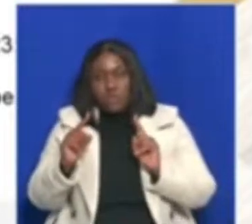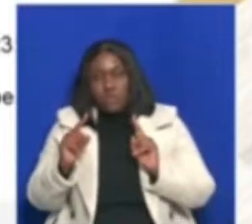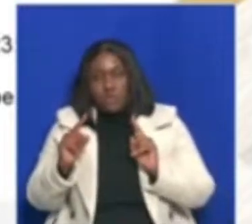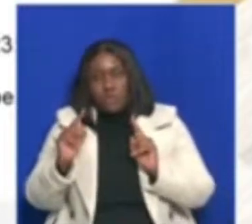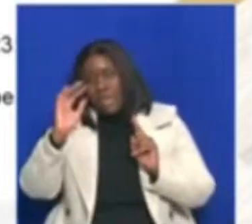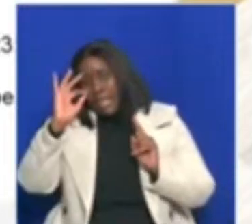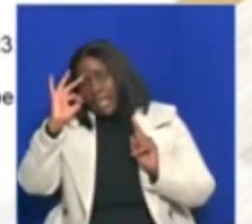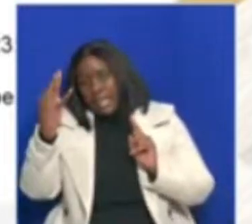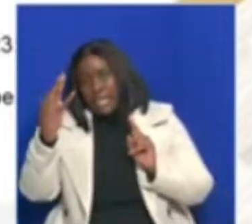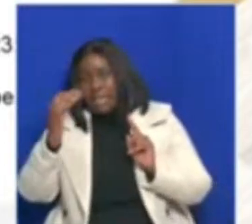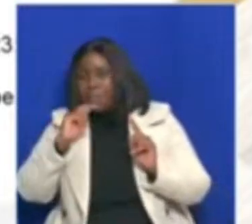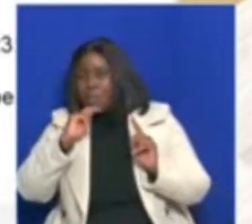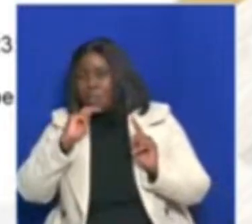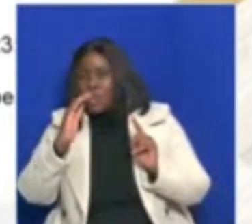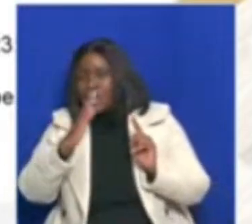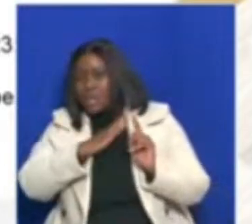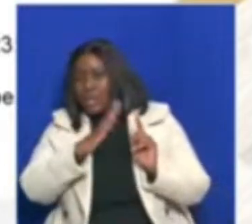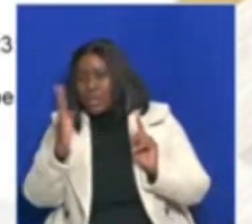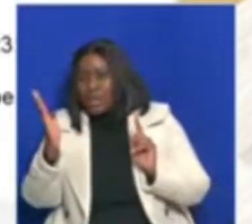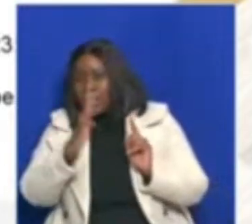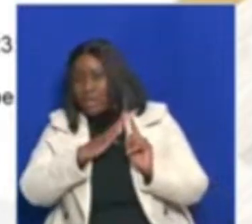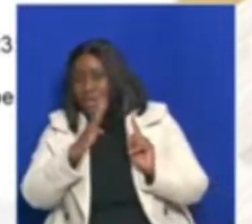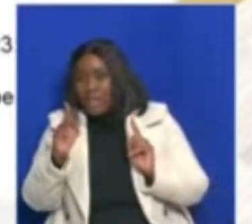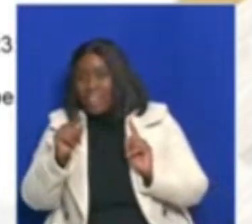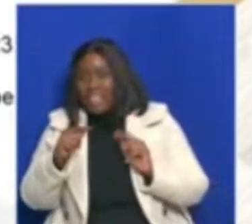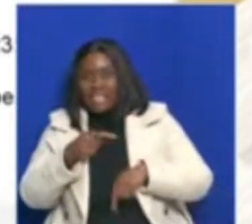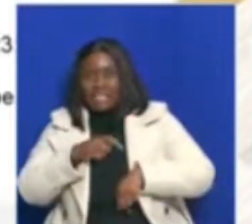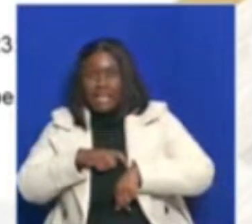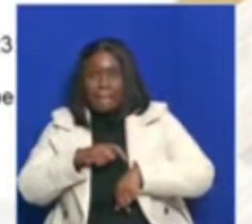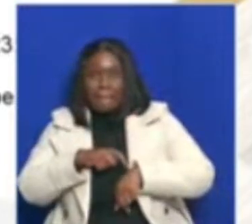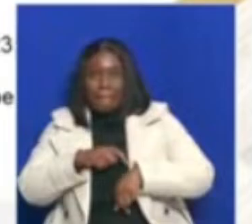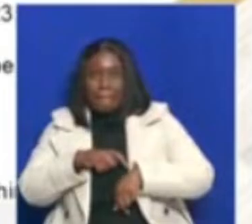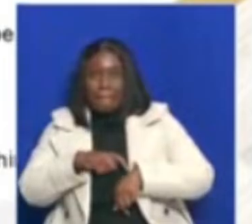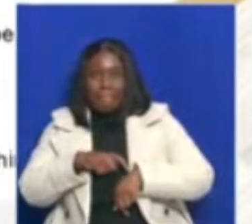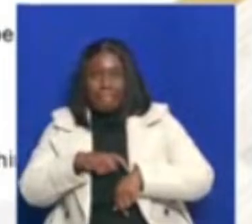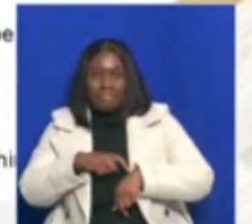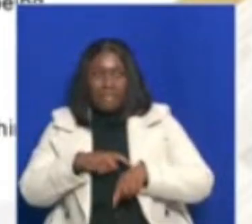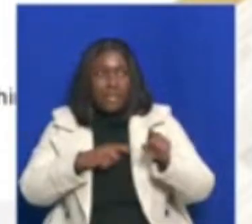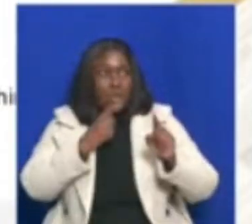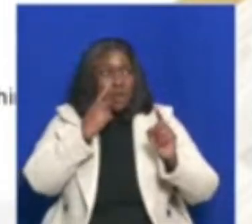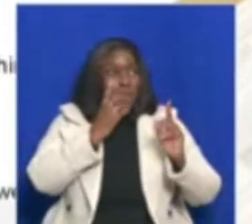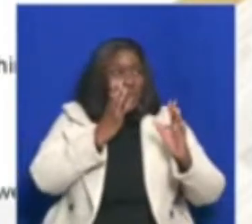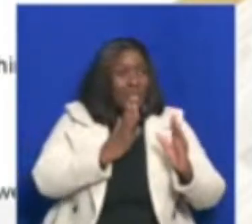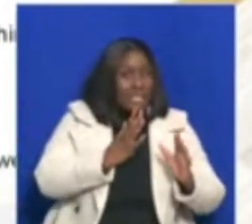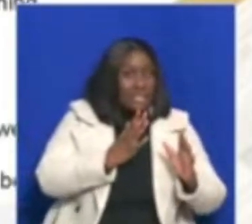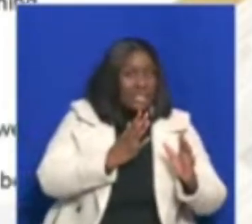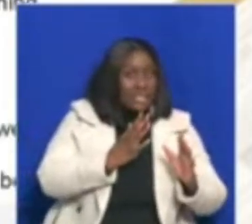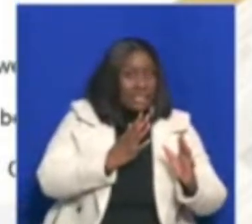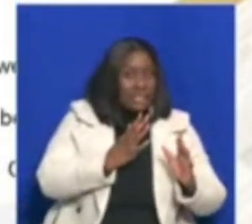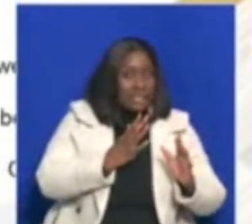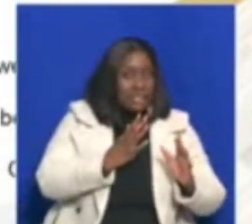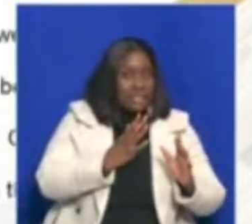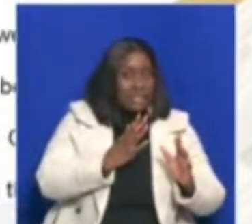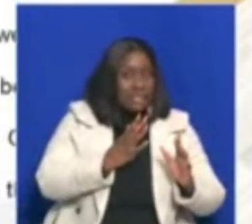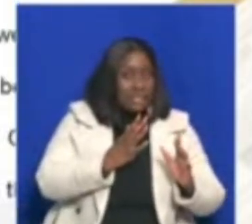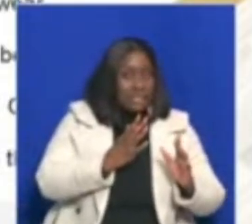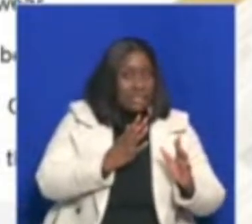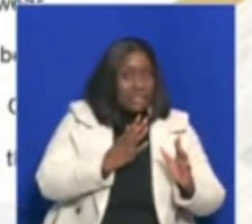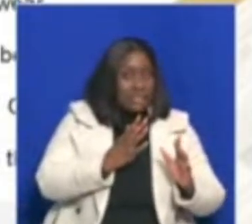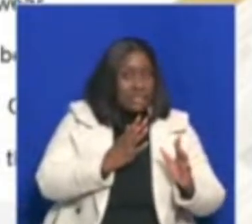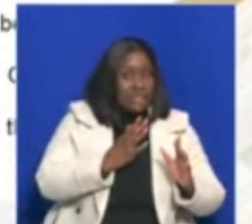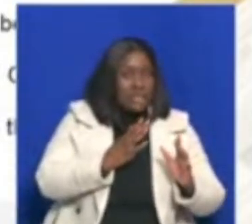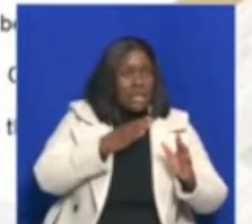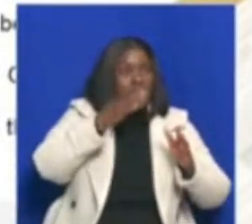there is a reduced likelihood of witnesses being present to observe any wrongdoing by the members of